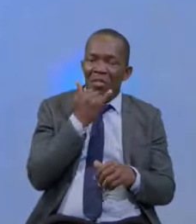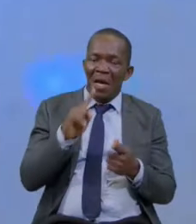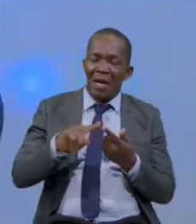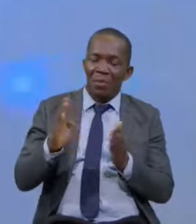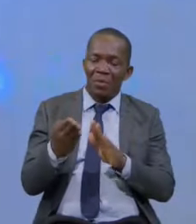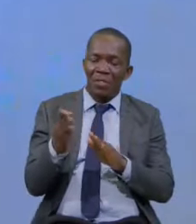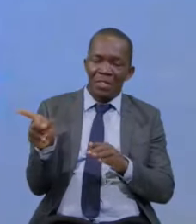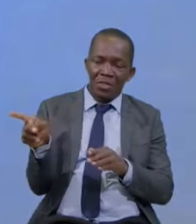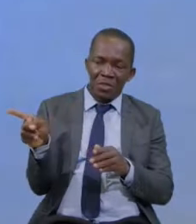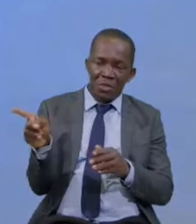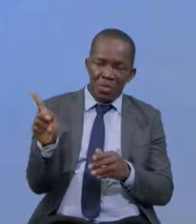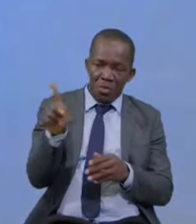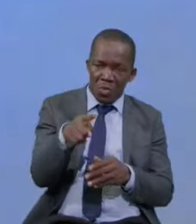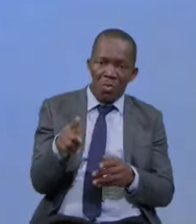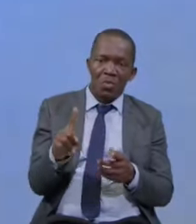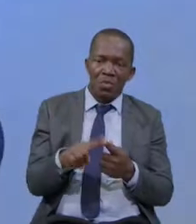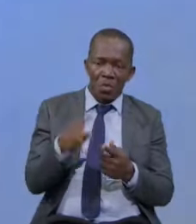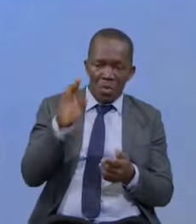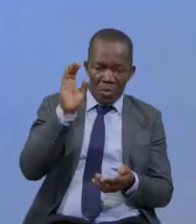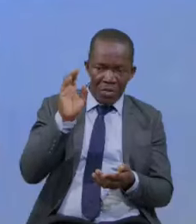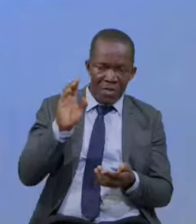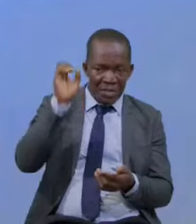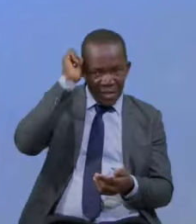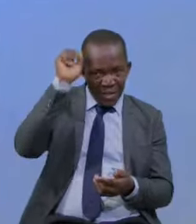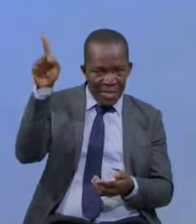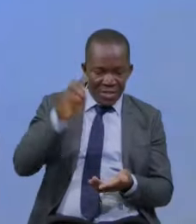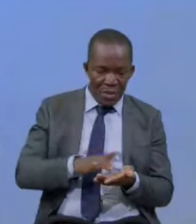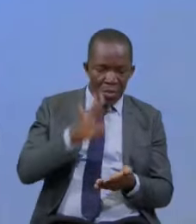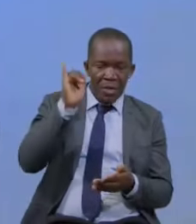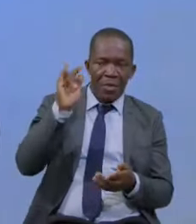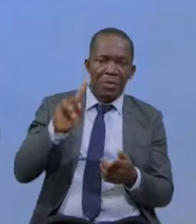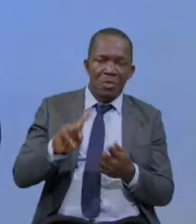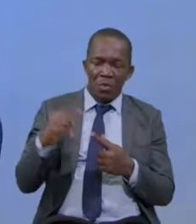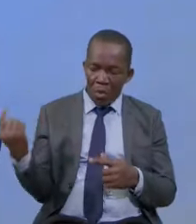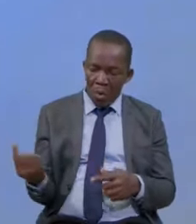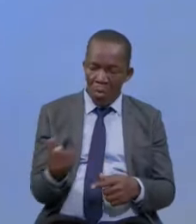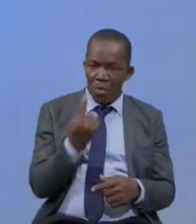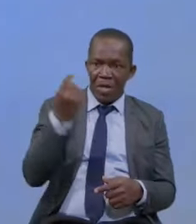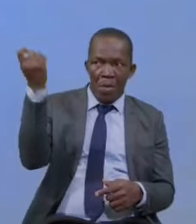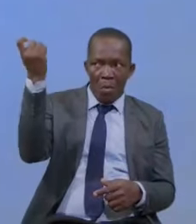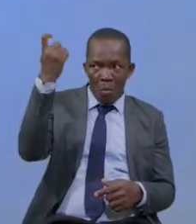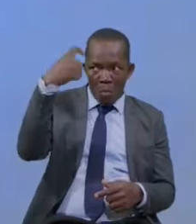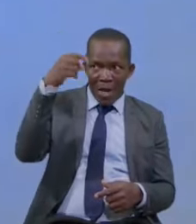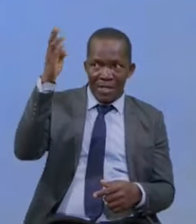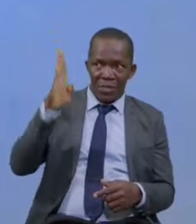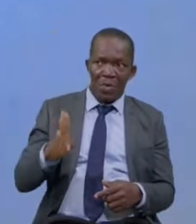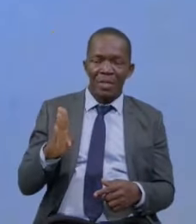25, to the only wise God, our Savior, be glory